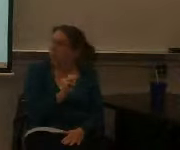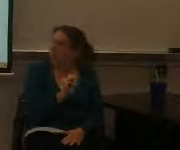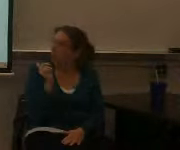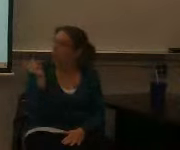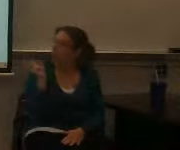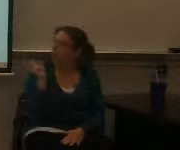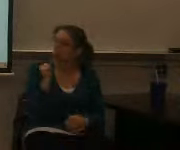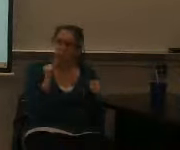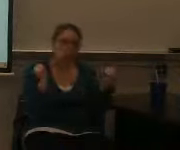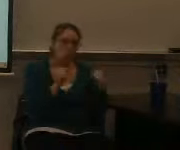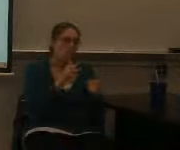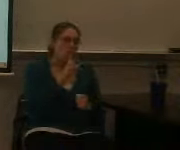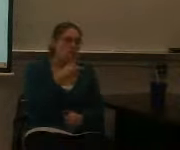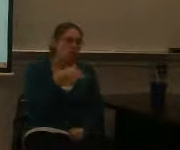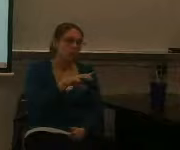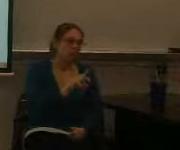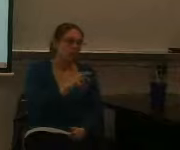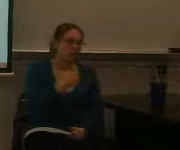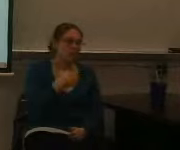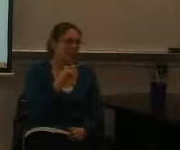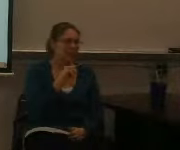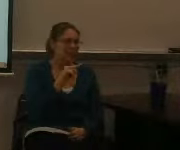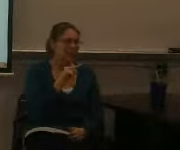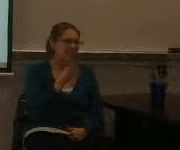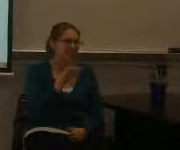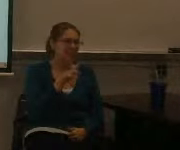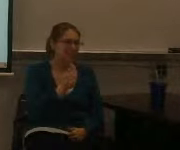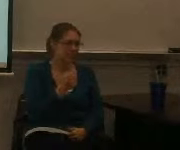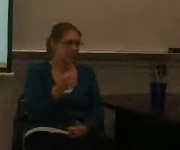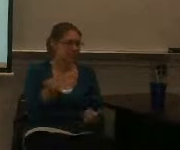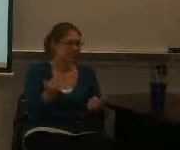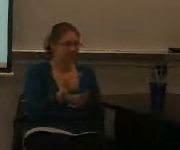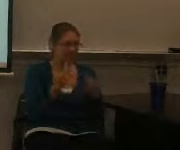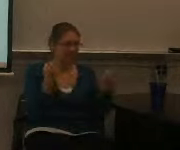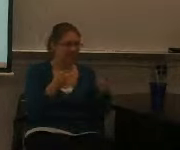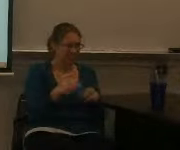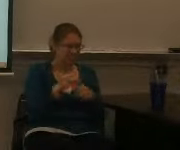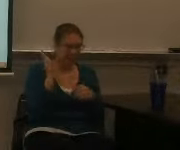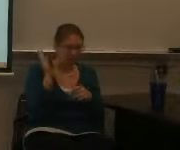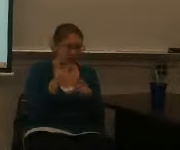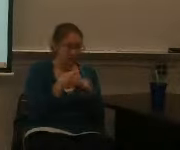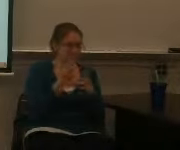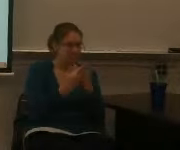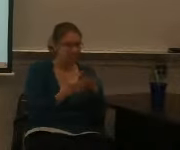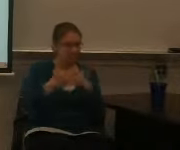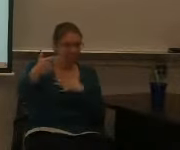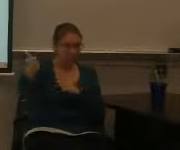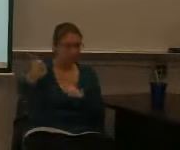this little cold water pond, and we have this influx, and then everything's kind of happening in here, and then some of it goes out.